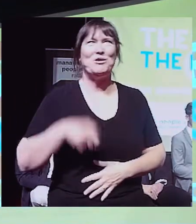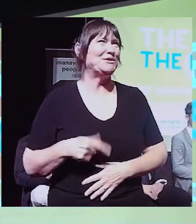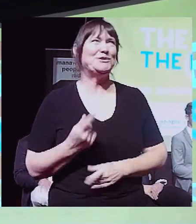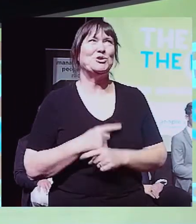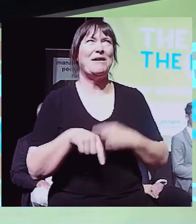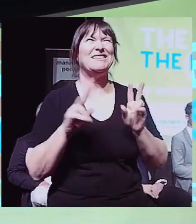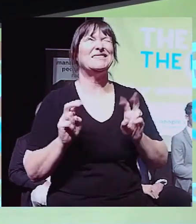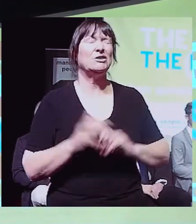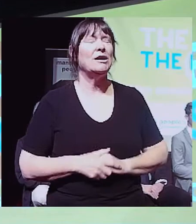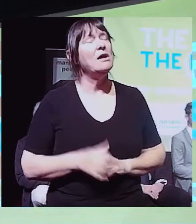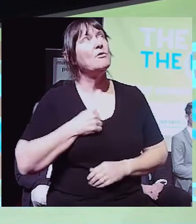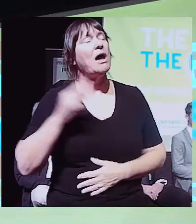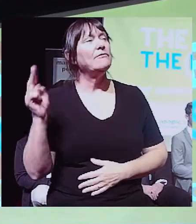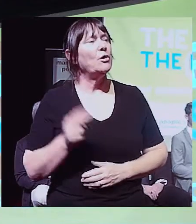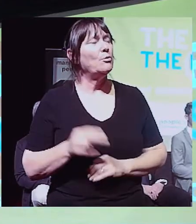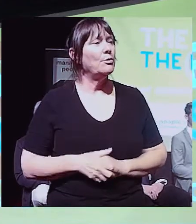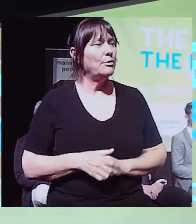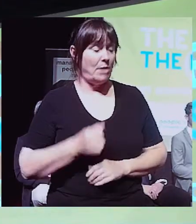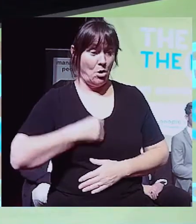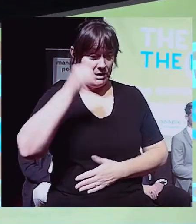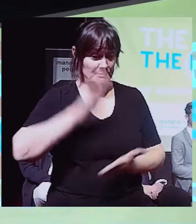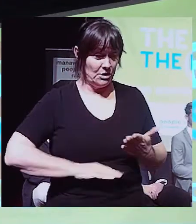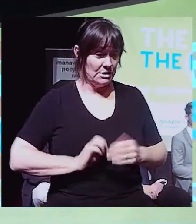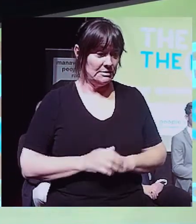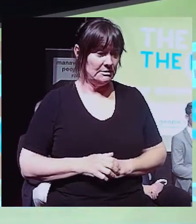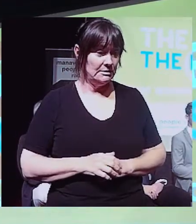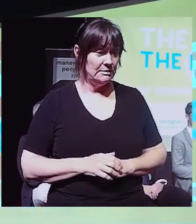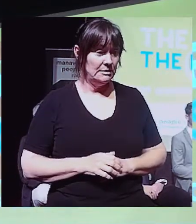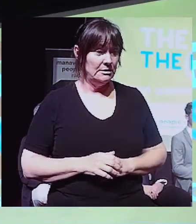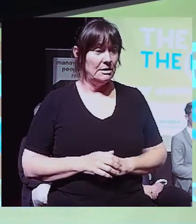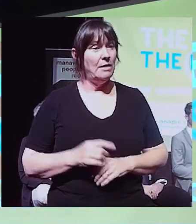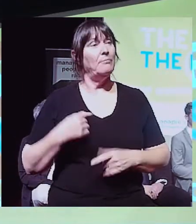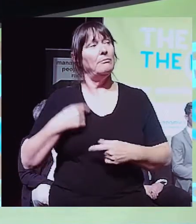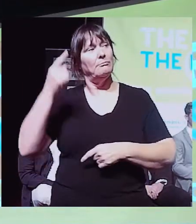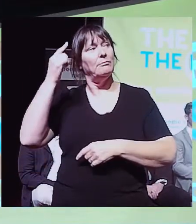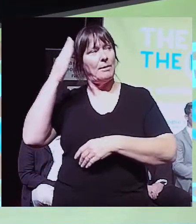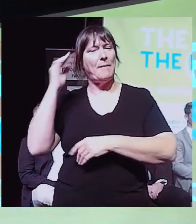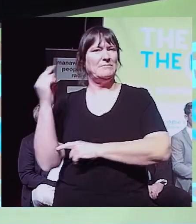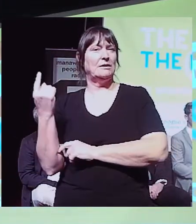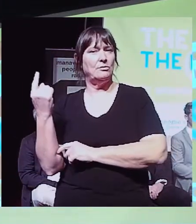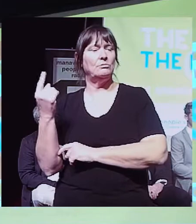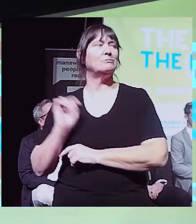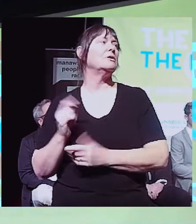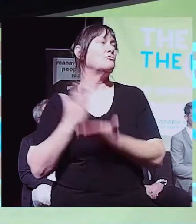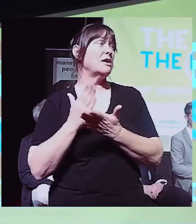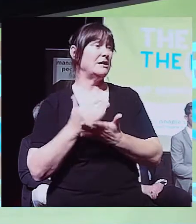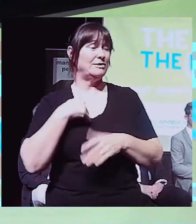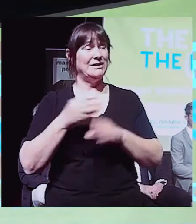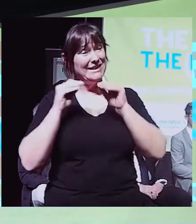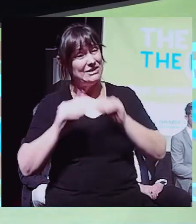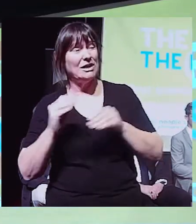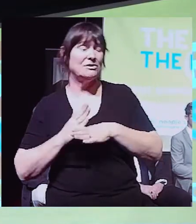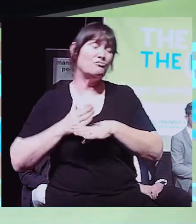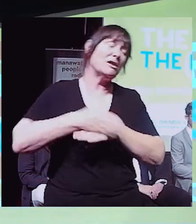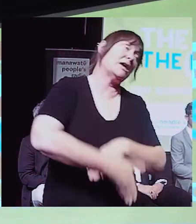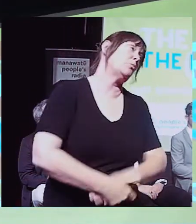I can say is, from my point of view, my own experiences in a single mother household is only education and really hard work has gotten me